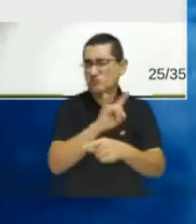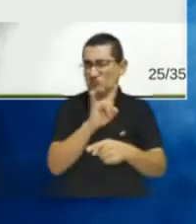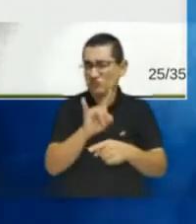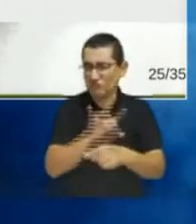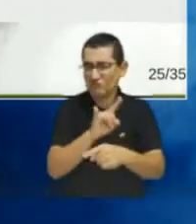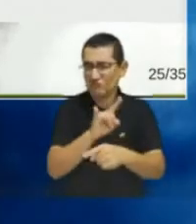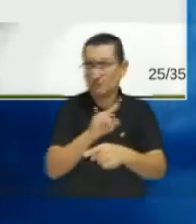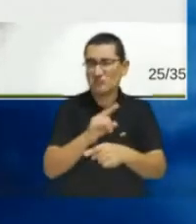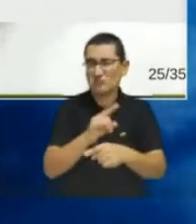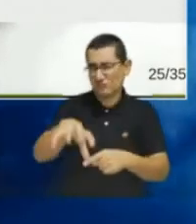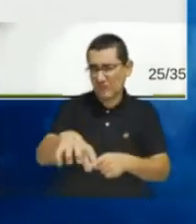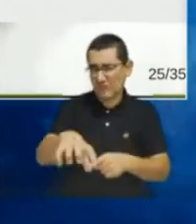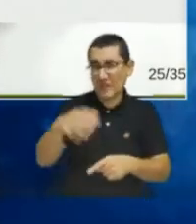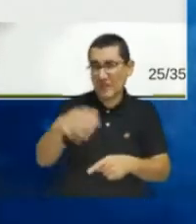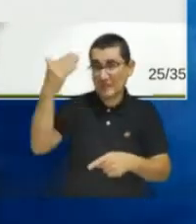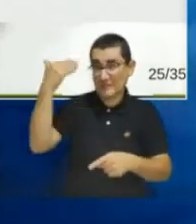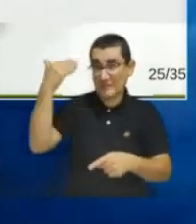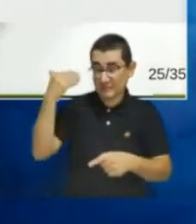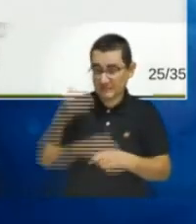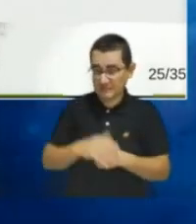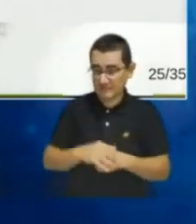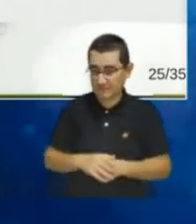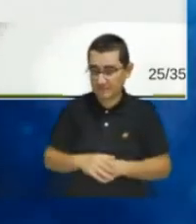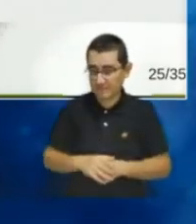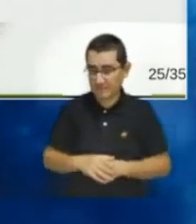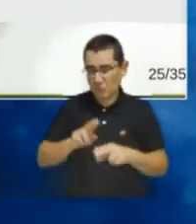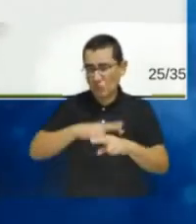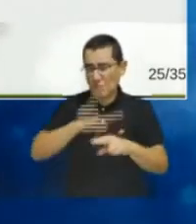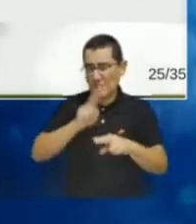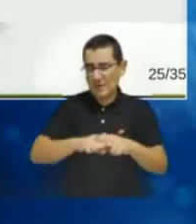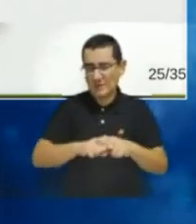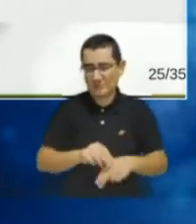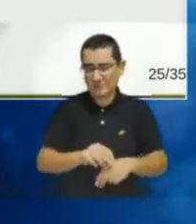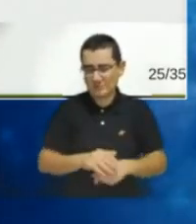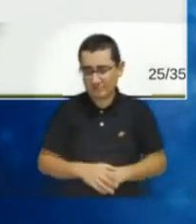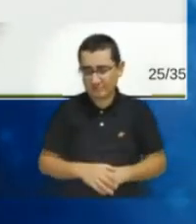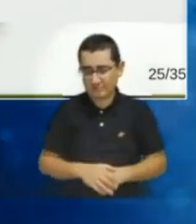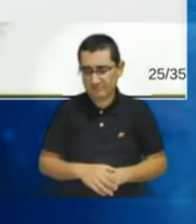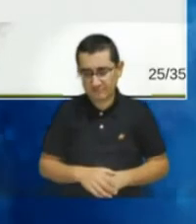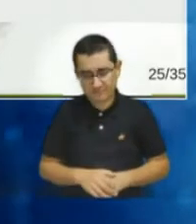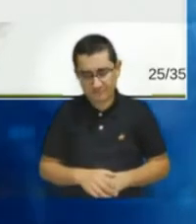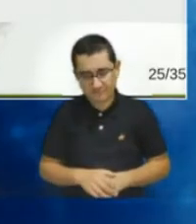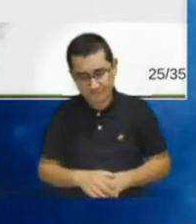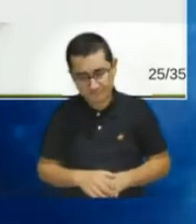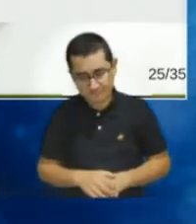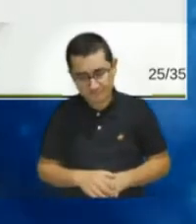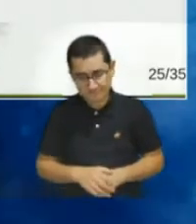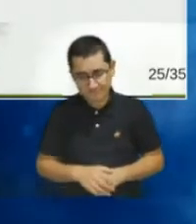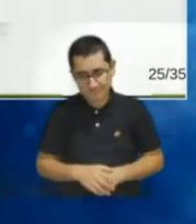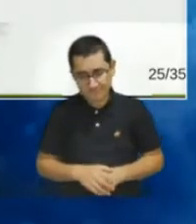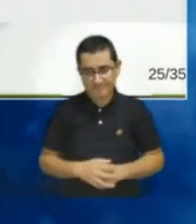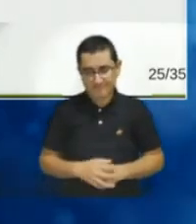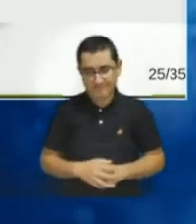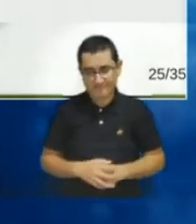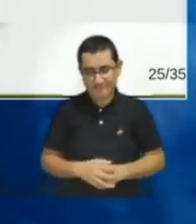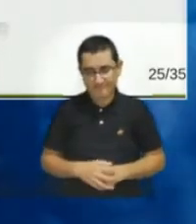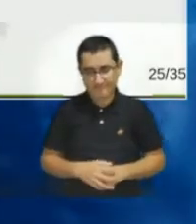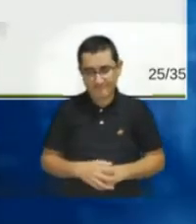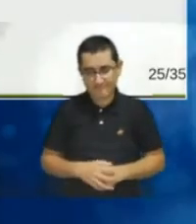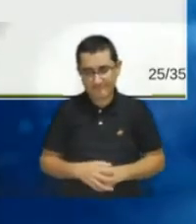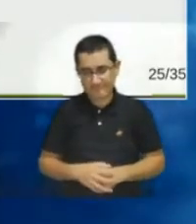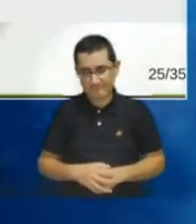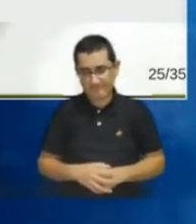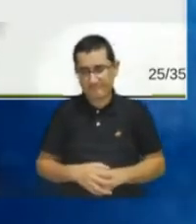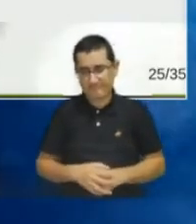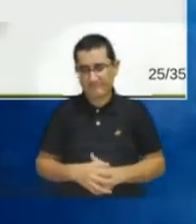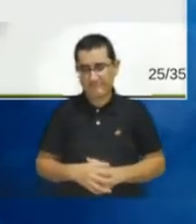of a more common use and EPM and the like, that people are very familiarized with that and they have a